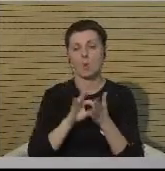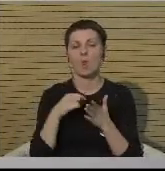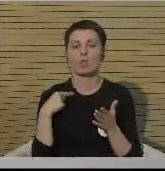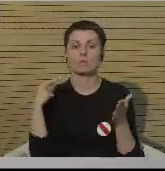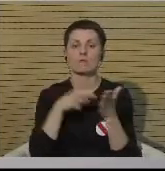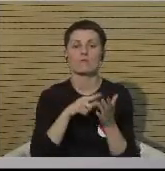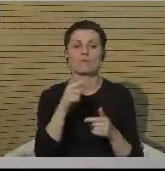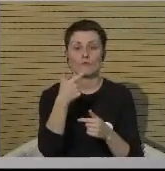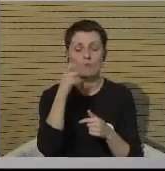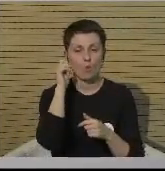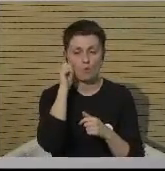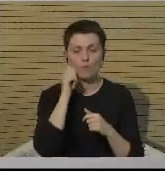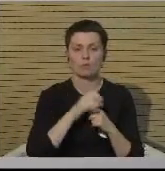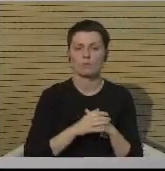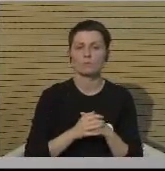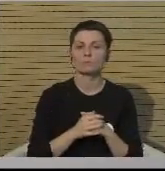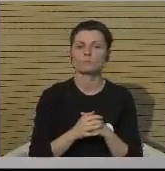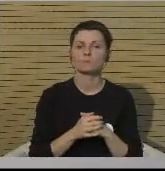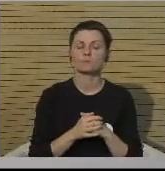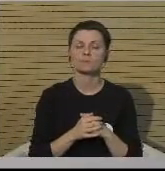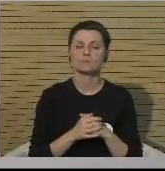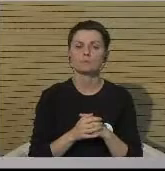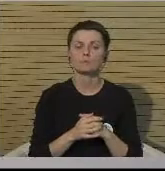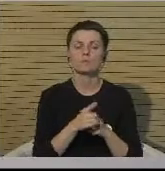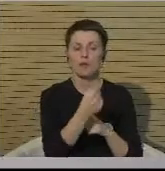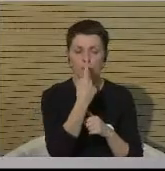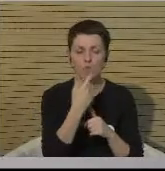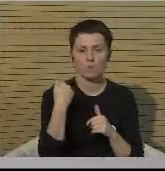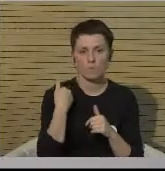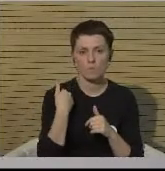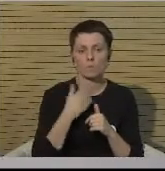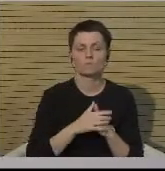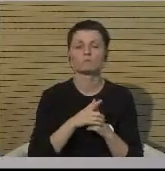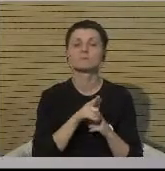And I met a woman